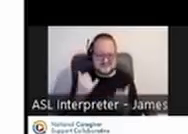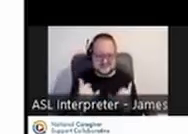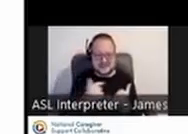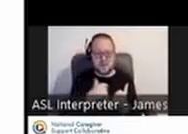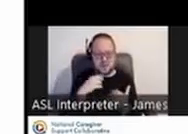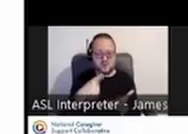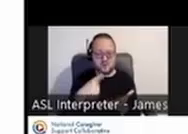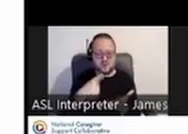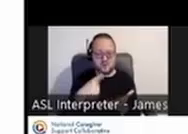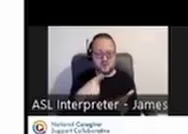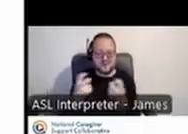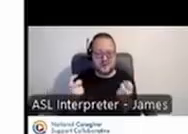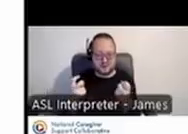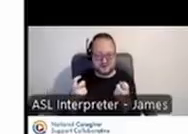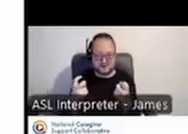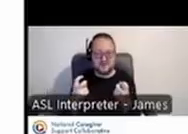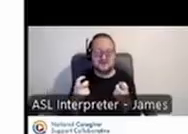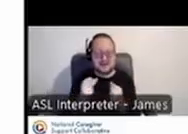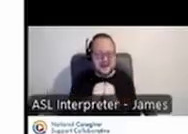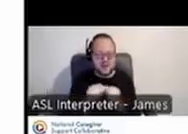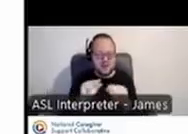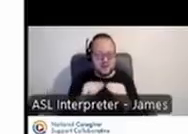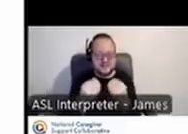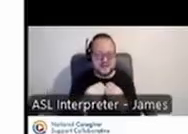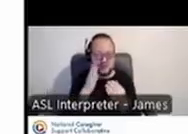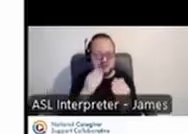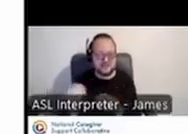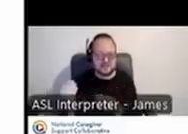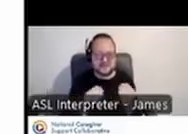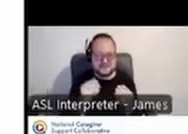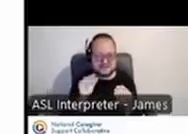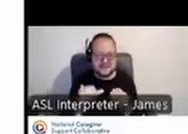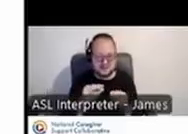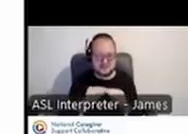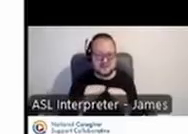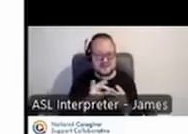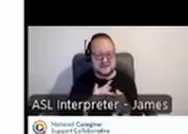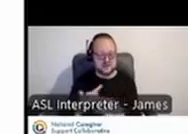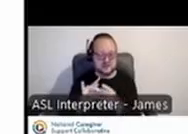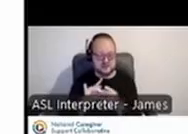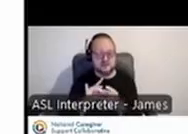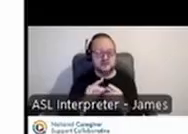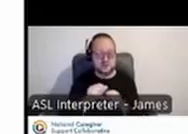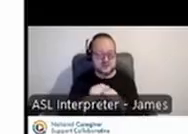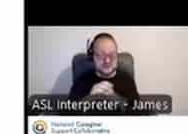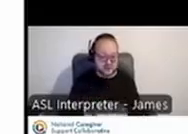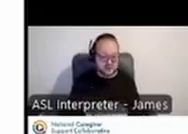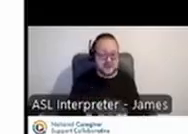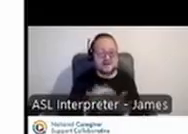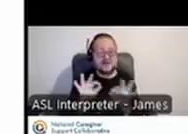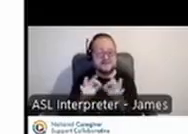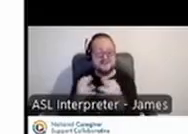examine how organizations are facilitating this connection to integrate family caregivers as care team